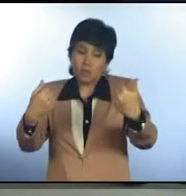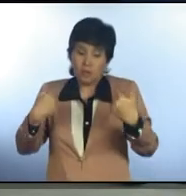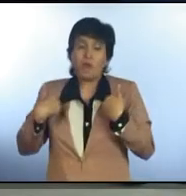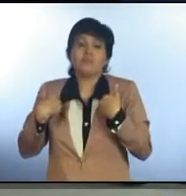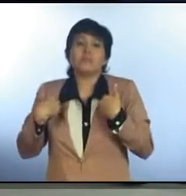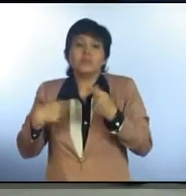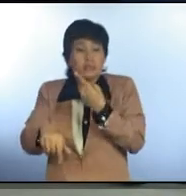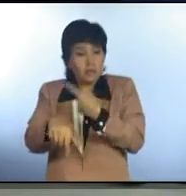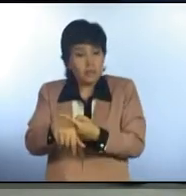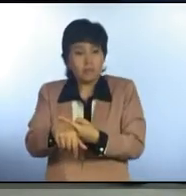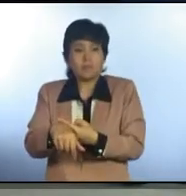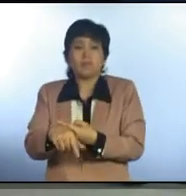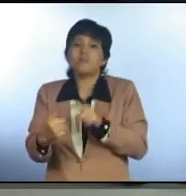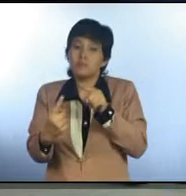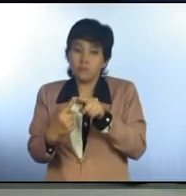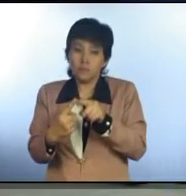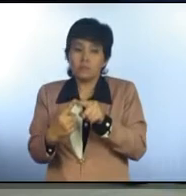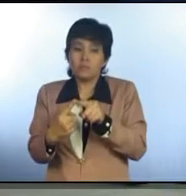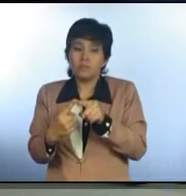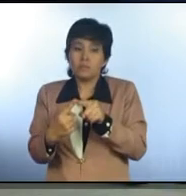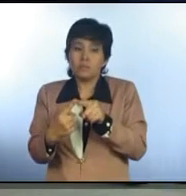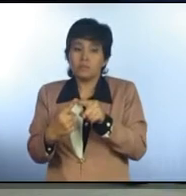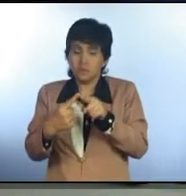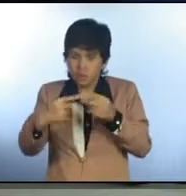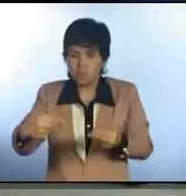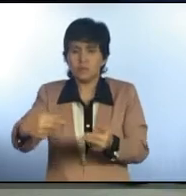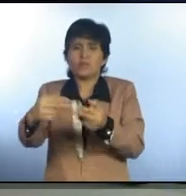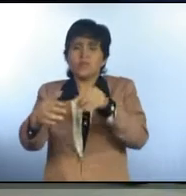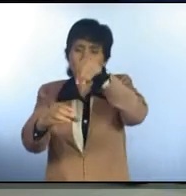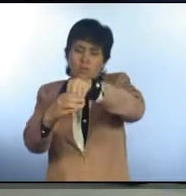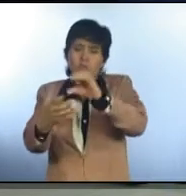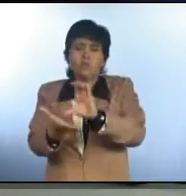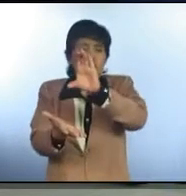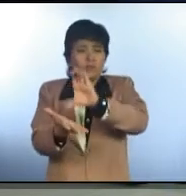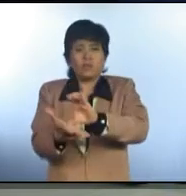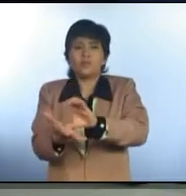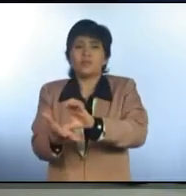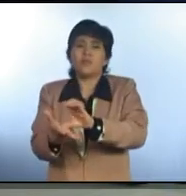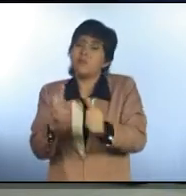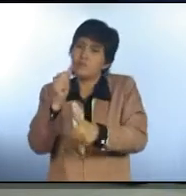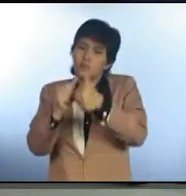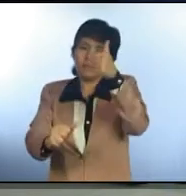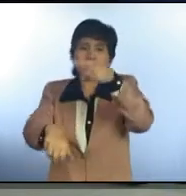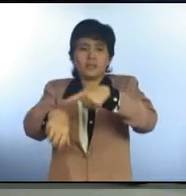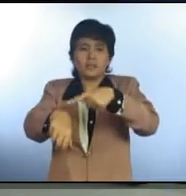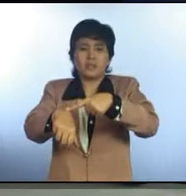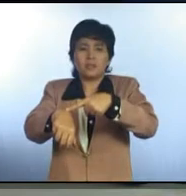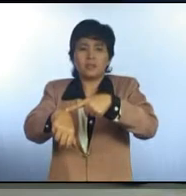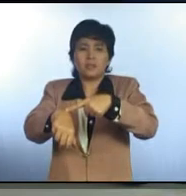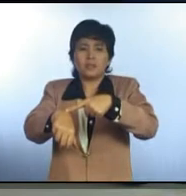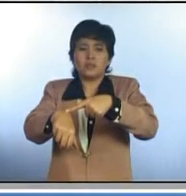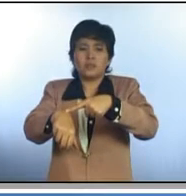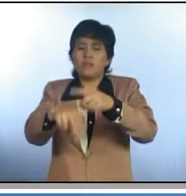the time to engage in your central? Most of the time, living in this